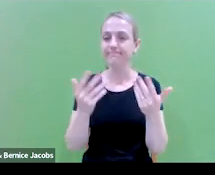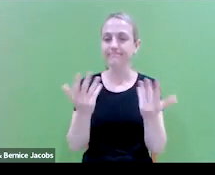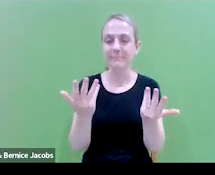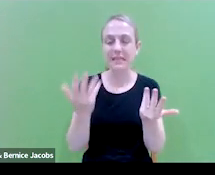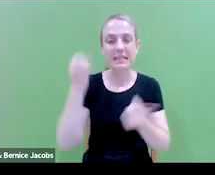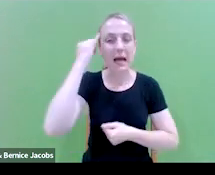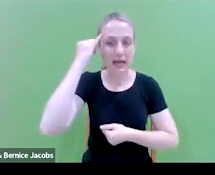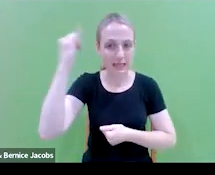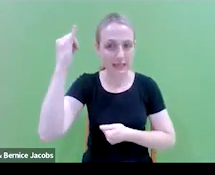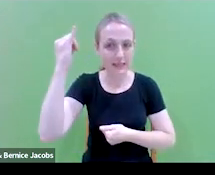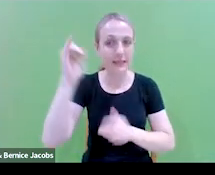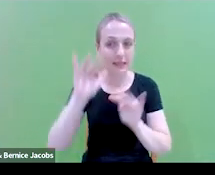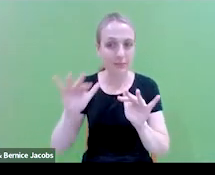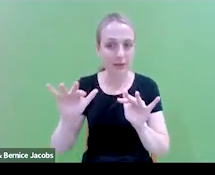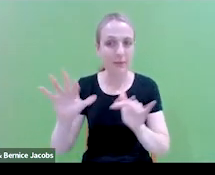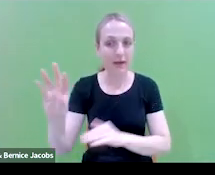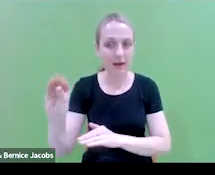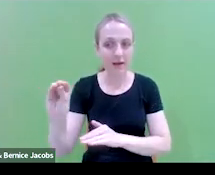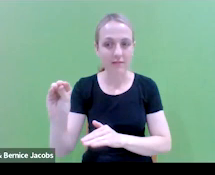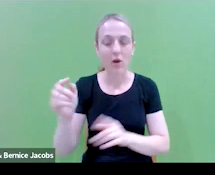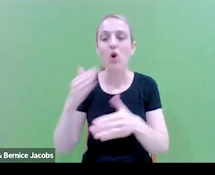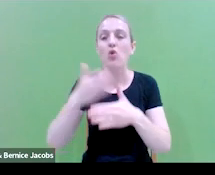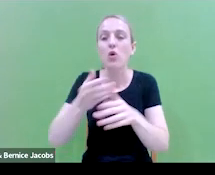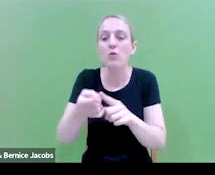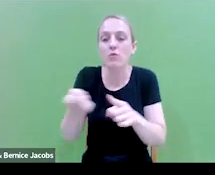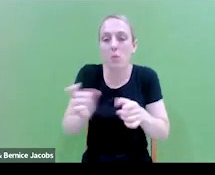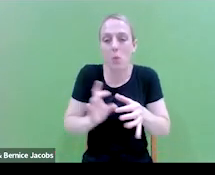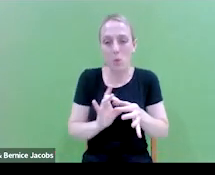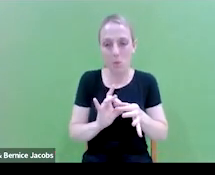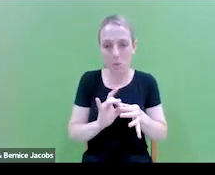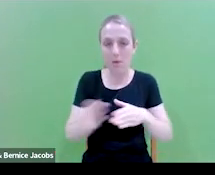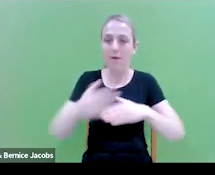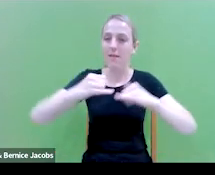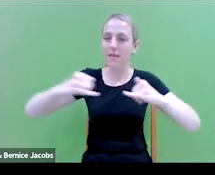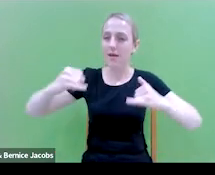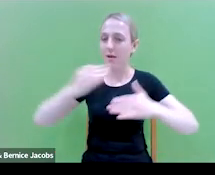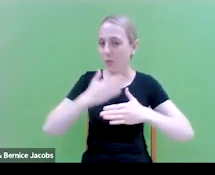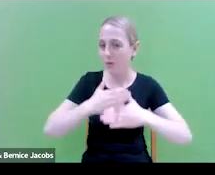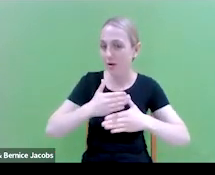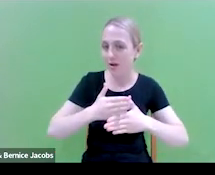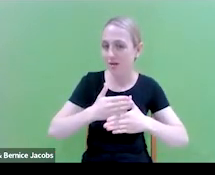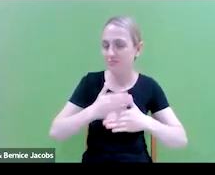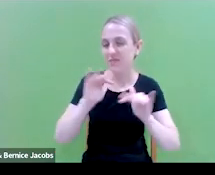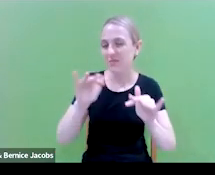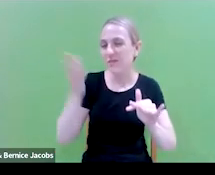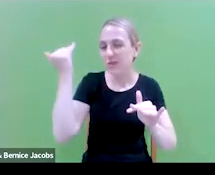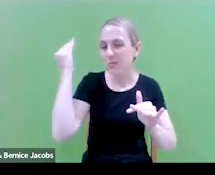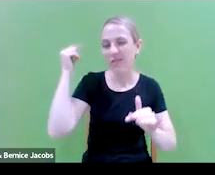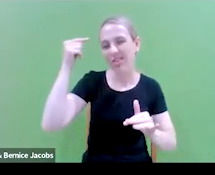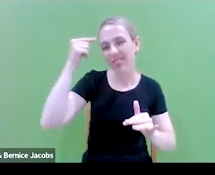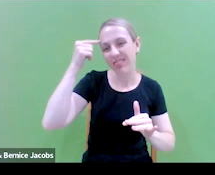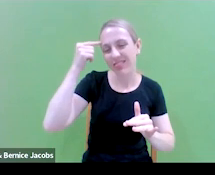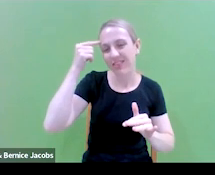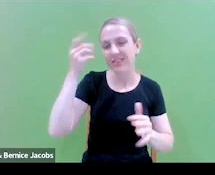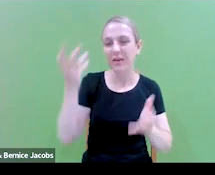days of, the work from home movement, remote working, I think a lot of people thought that they would see a lot more